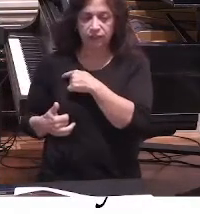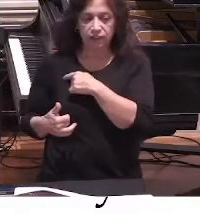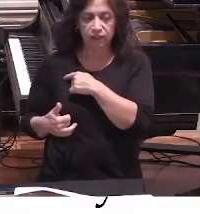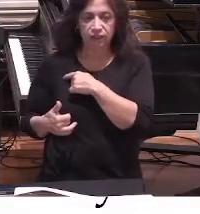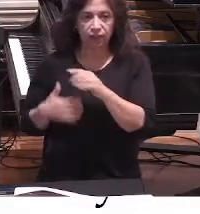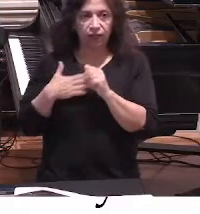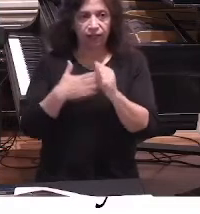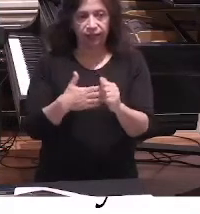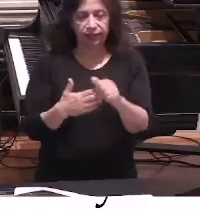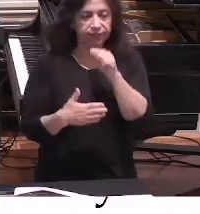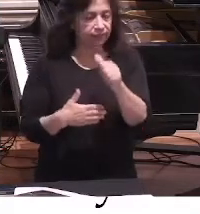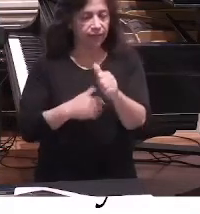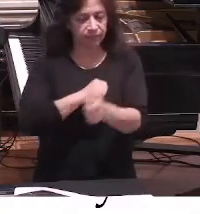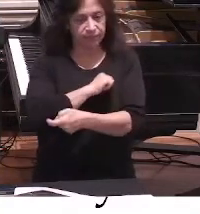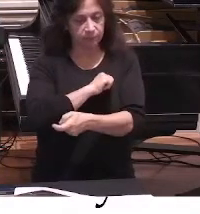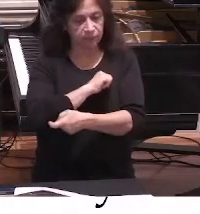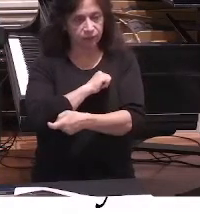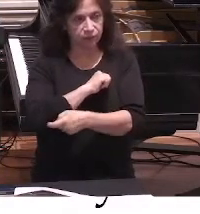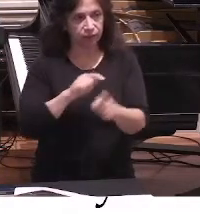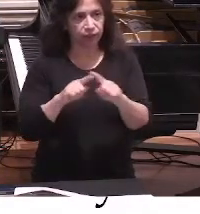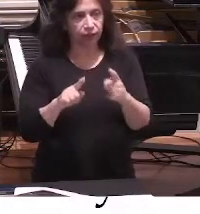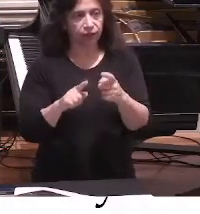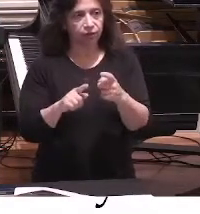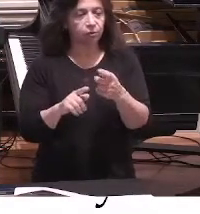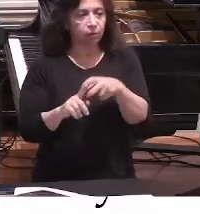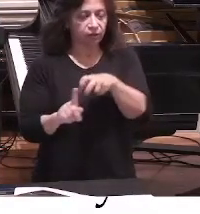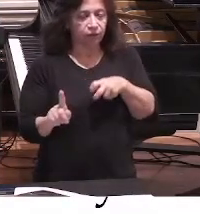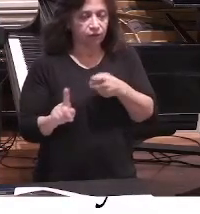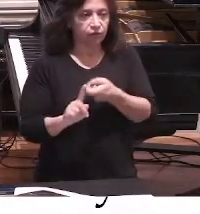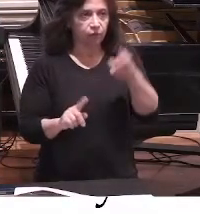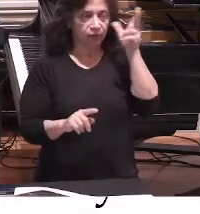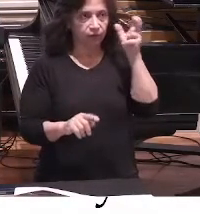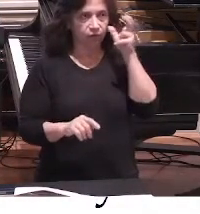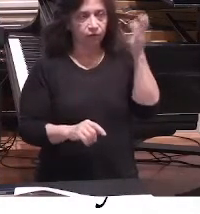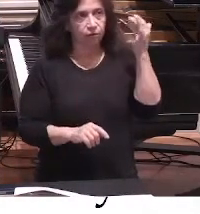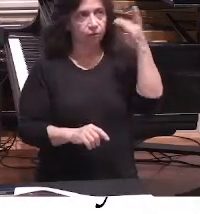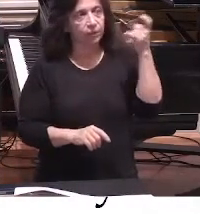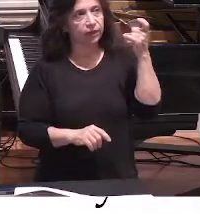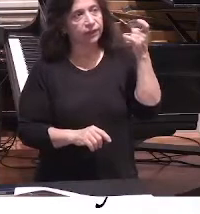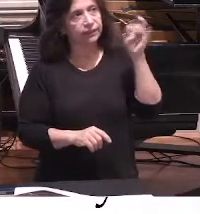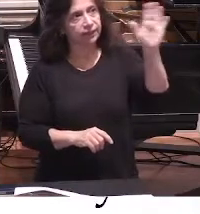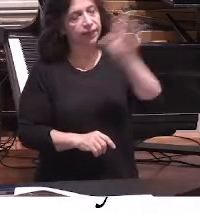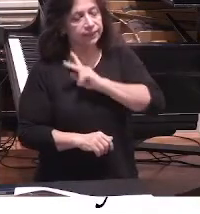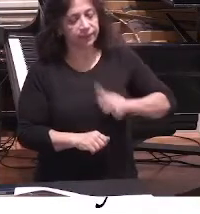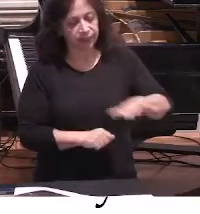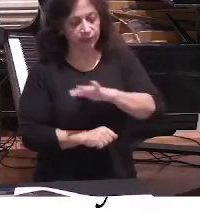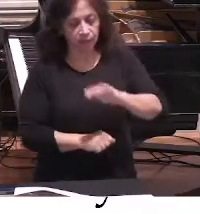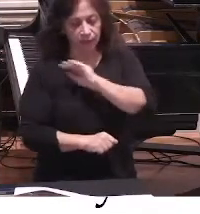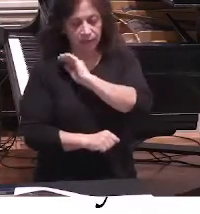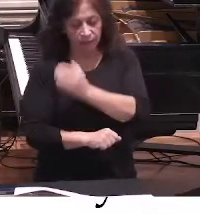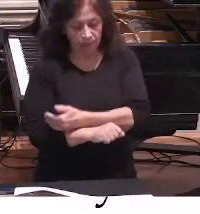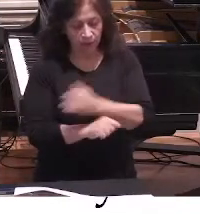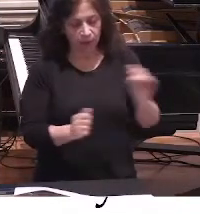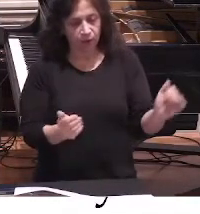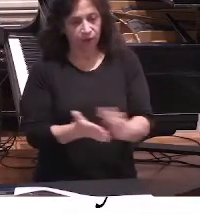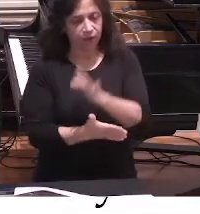us. And lead us not into temptation, but deliver us from evil. For thine is the kingdom,